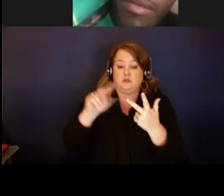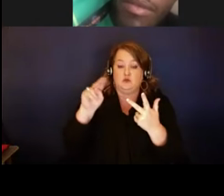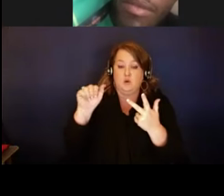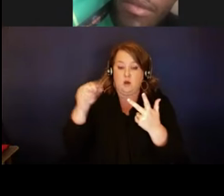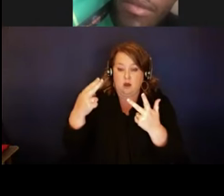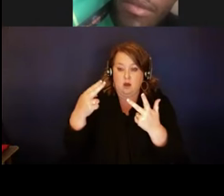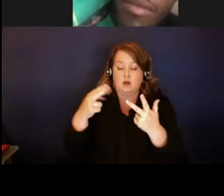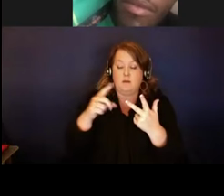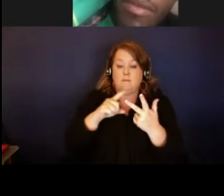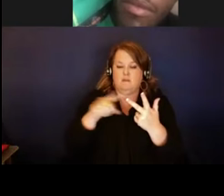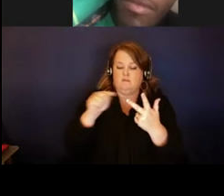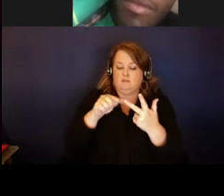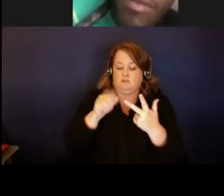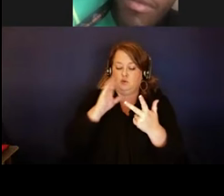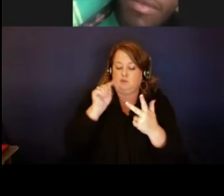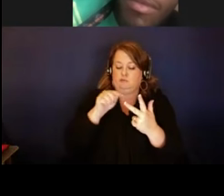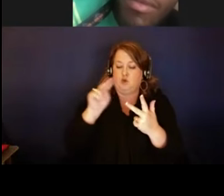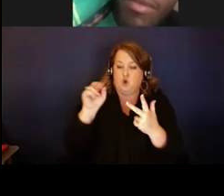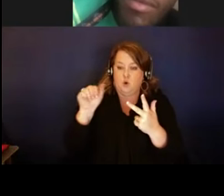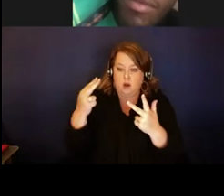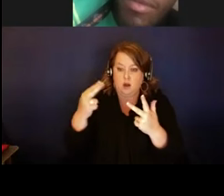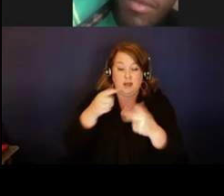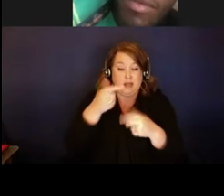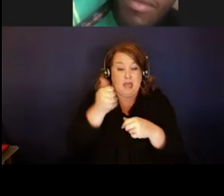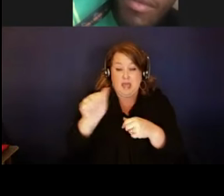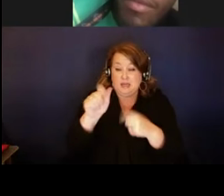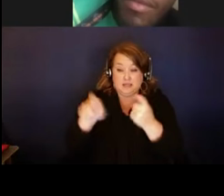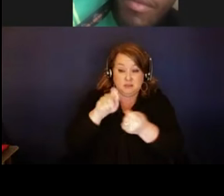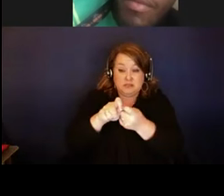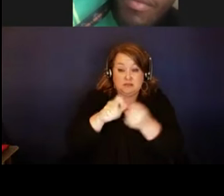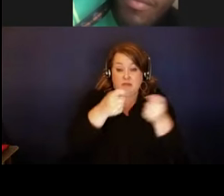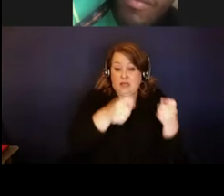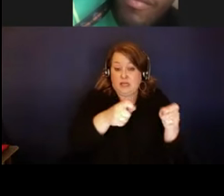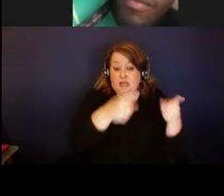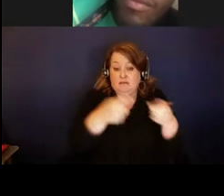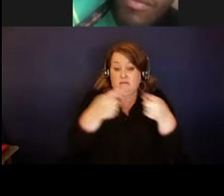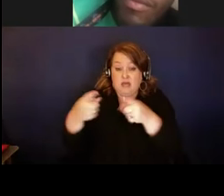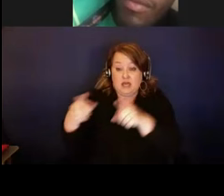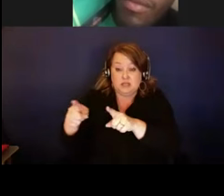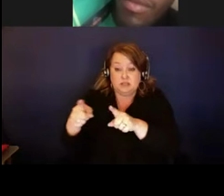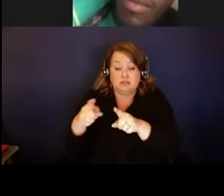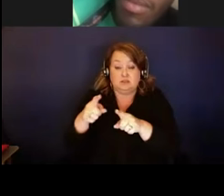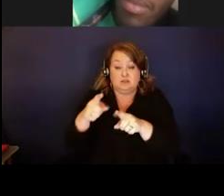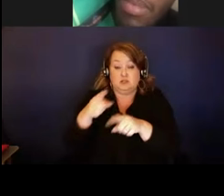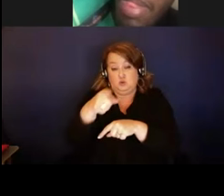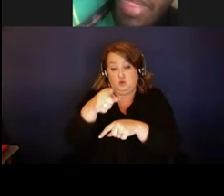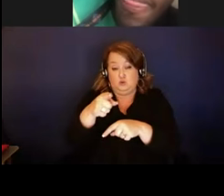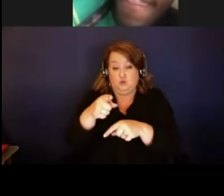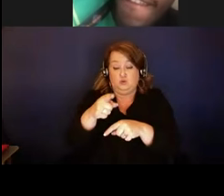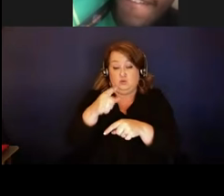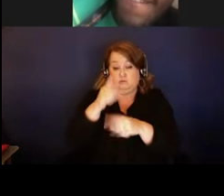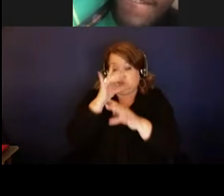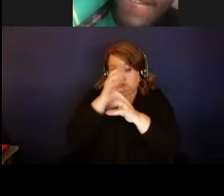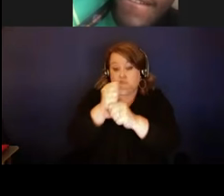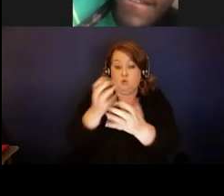one. Was there any specific events that really wanted you to start your